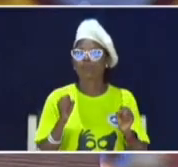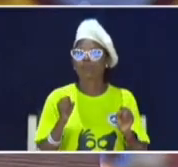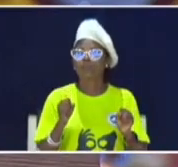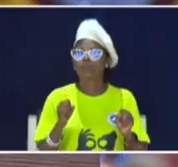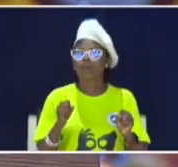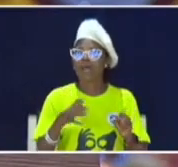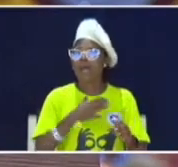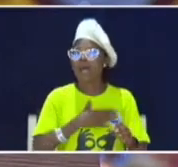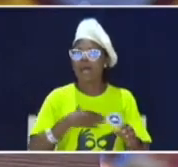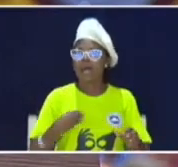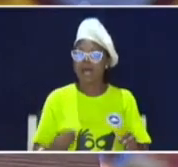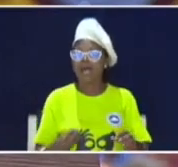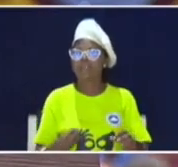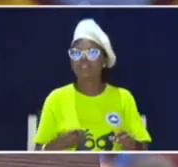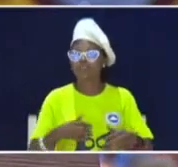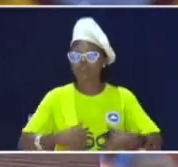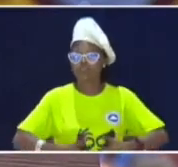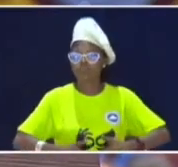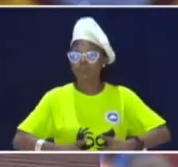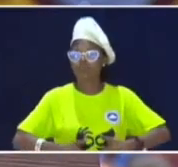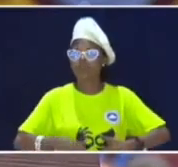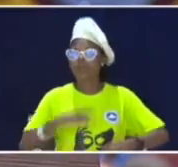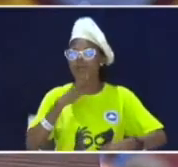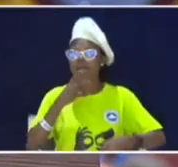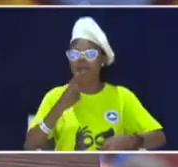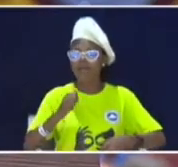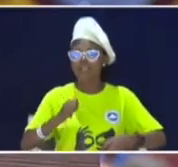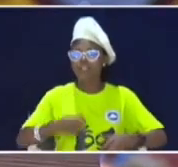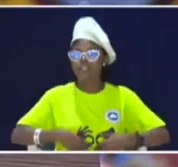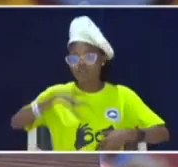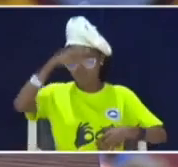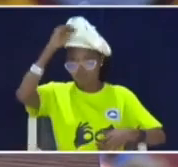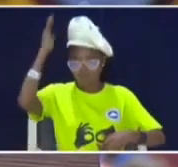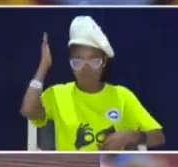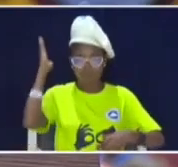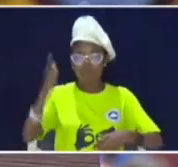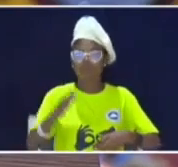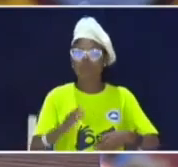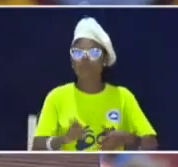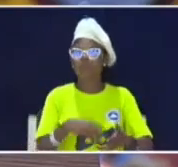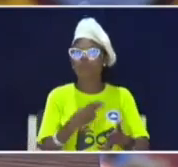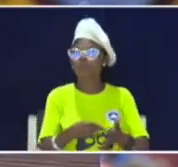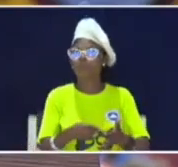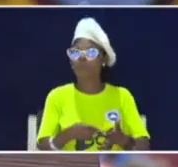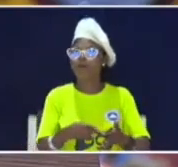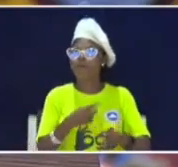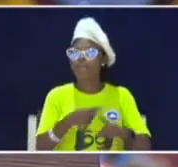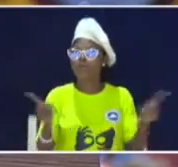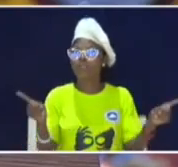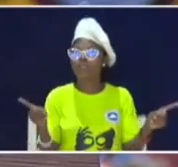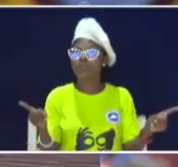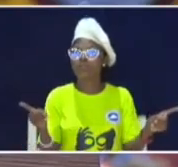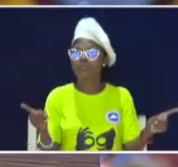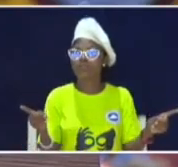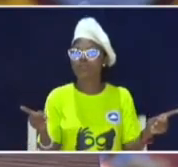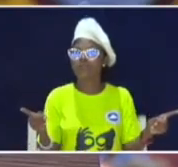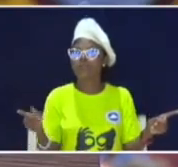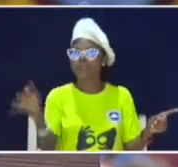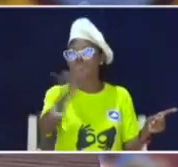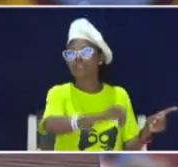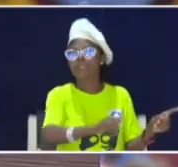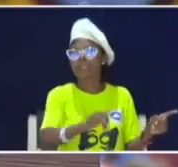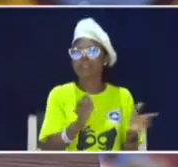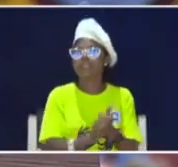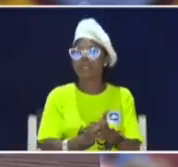faint and be weary, and the young men shall utterly fall. But they that